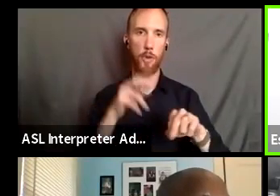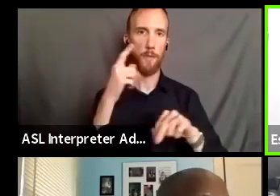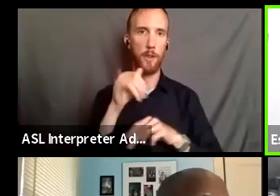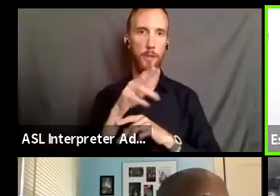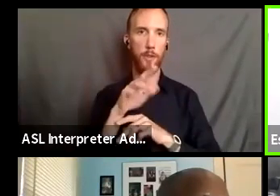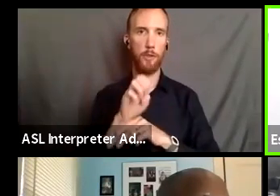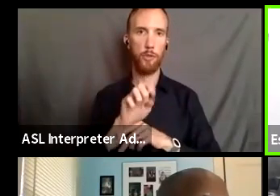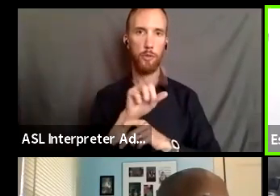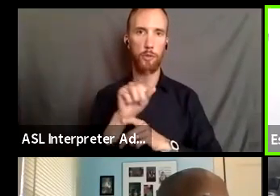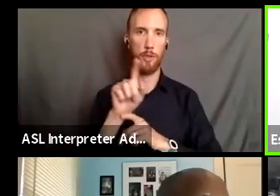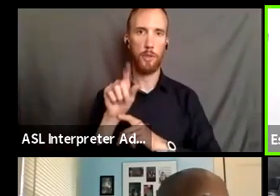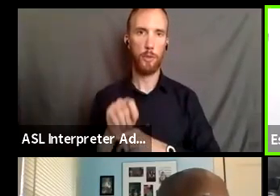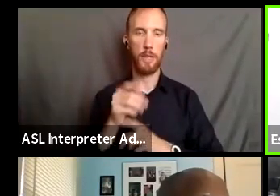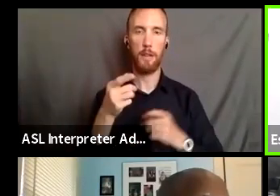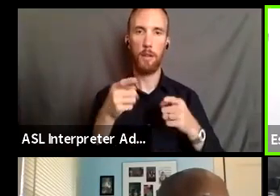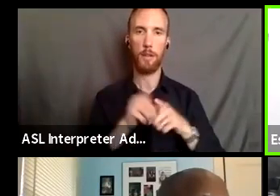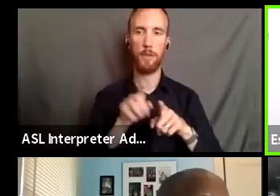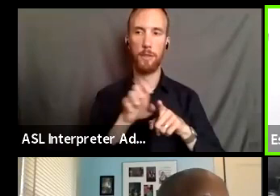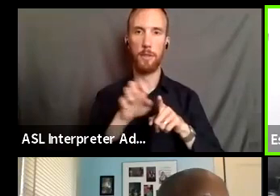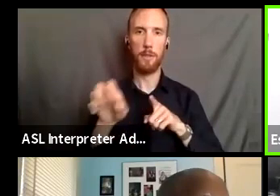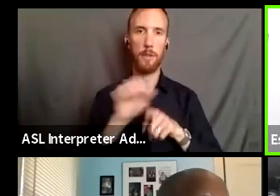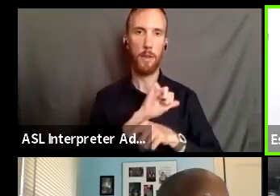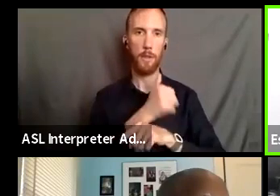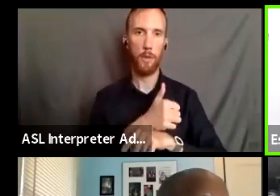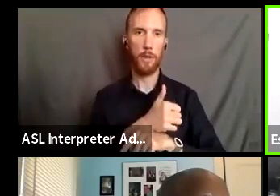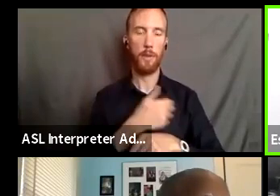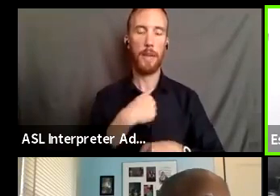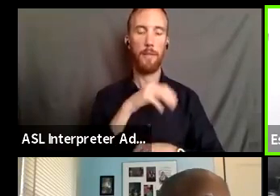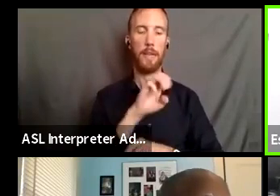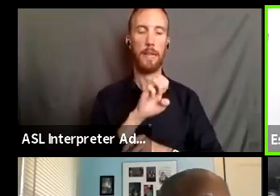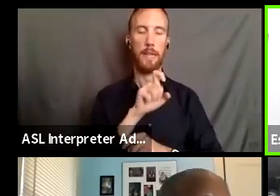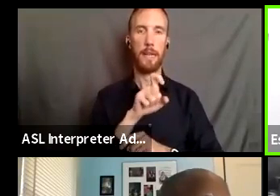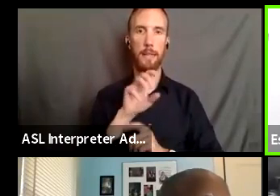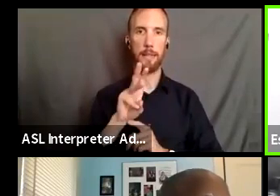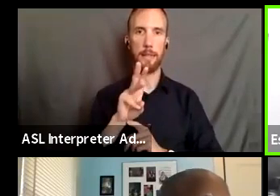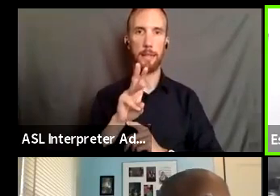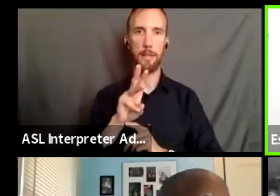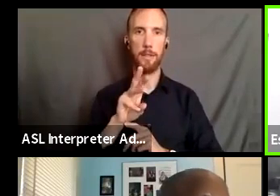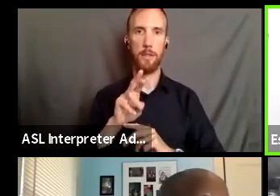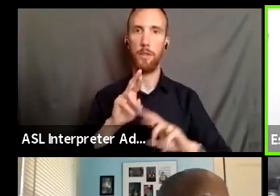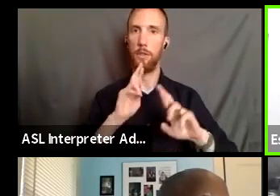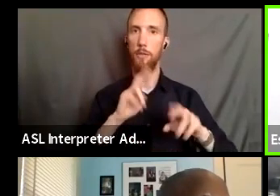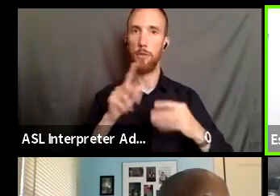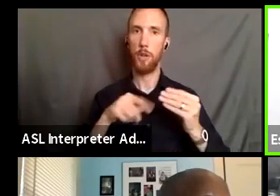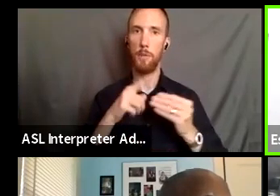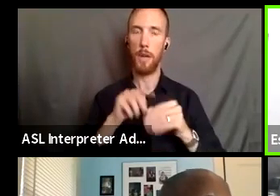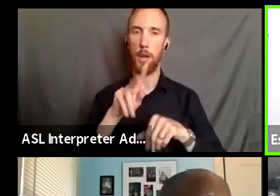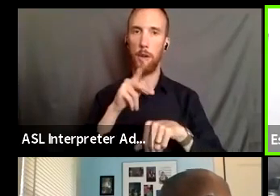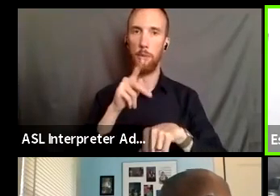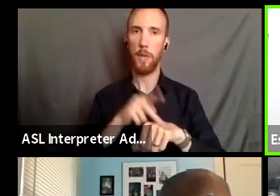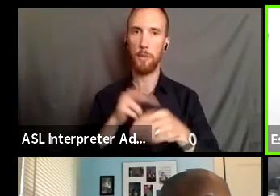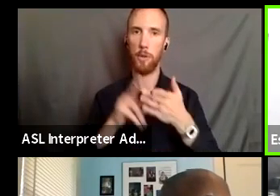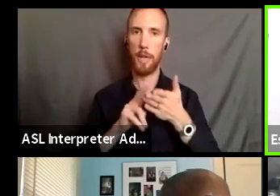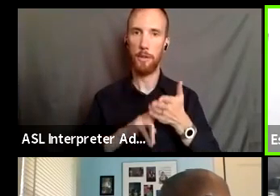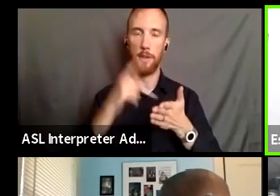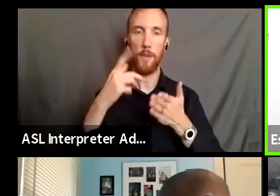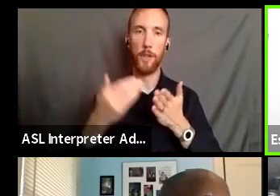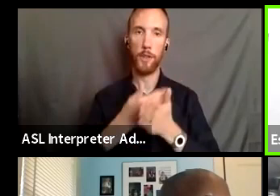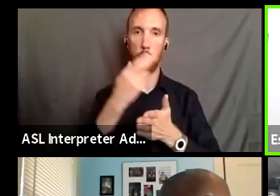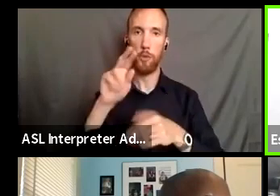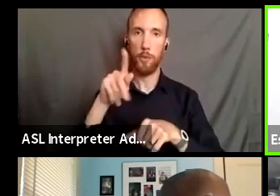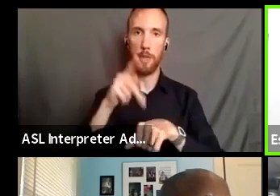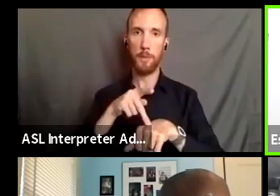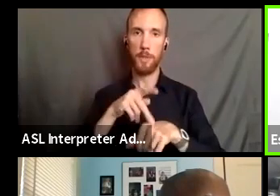delegated authority we then have ex-6 this is the report on principal contracts for new principles and then we have